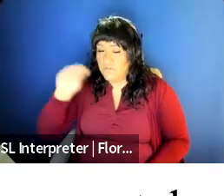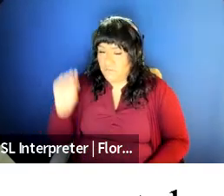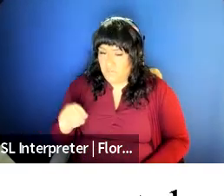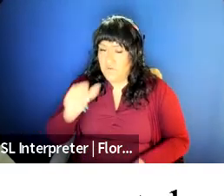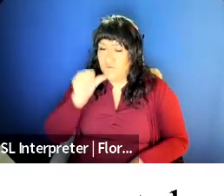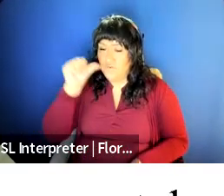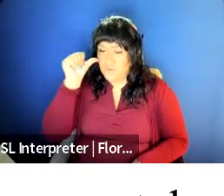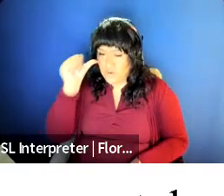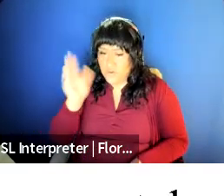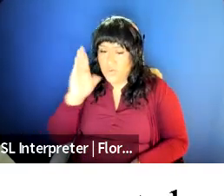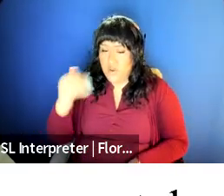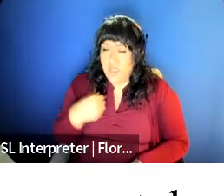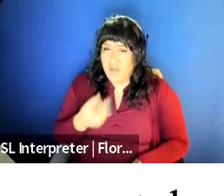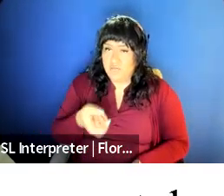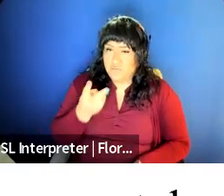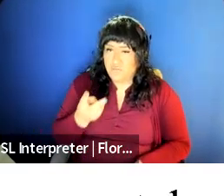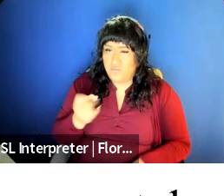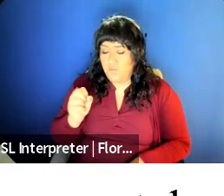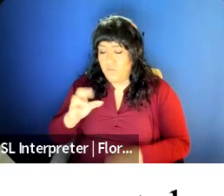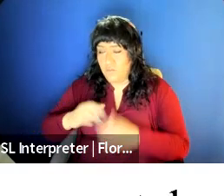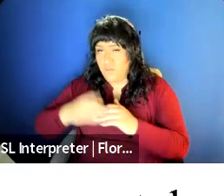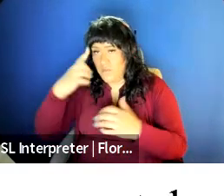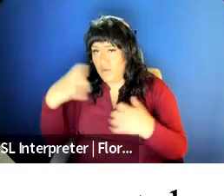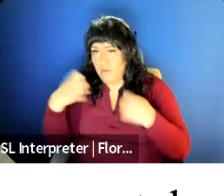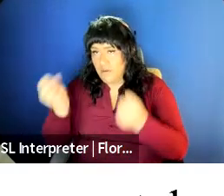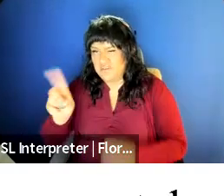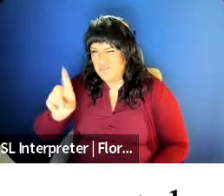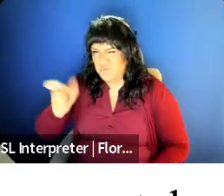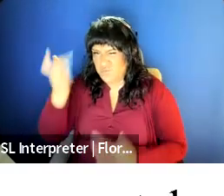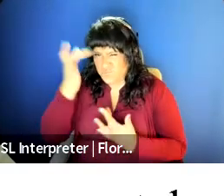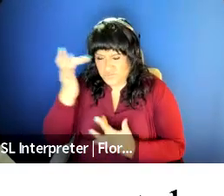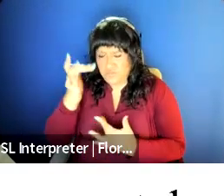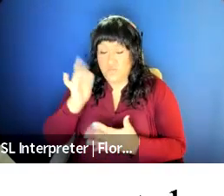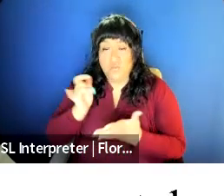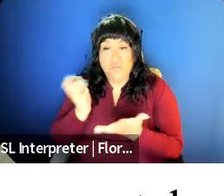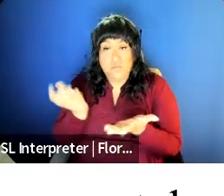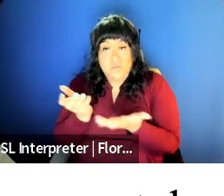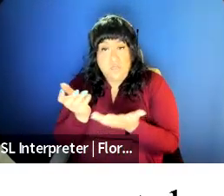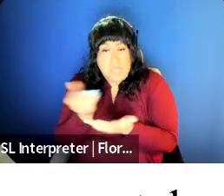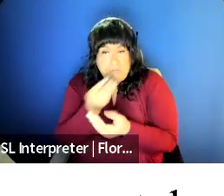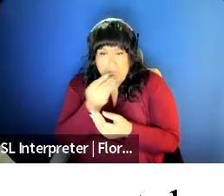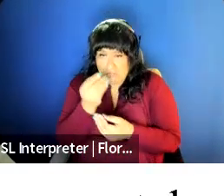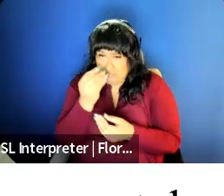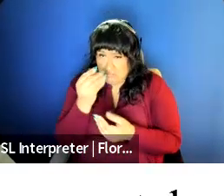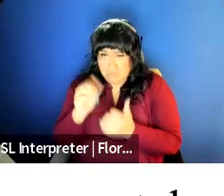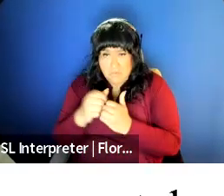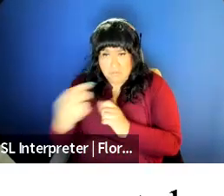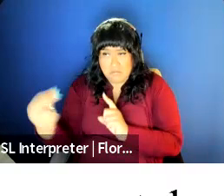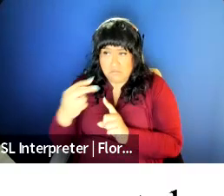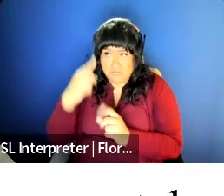So what's important about these numbers, I don't take them seriously at all. What's important about them is just how wildly, you